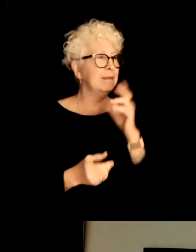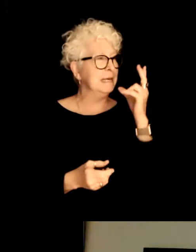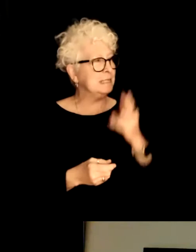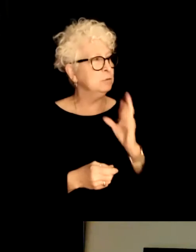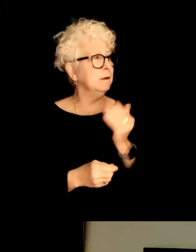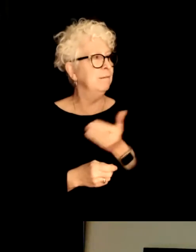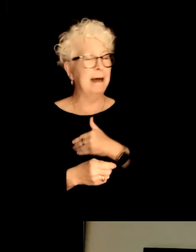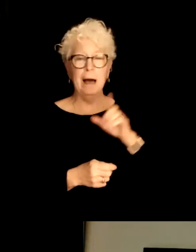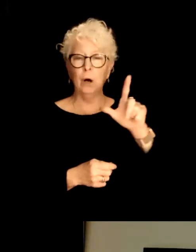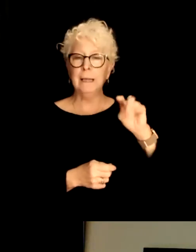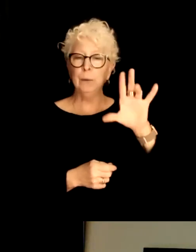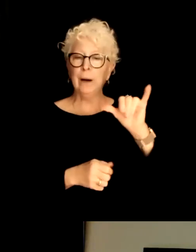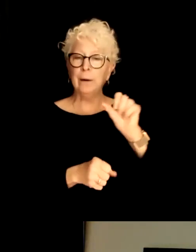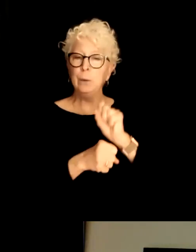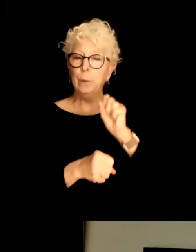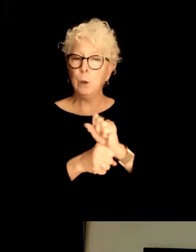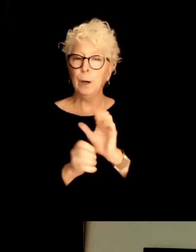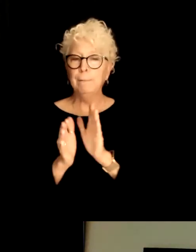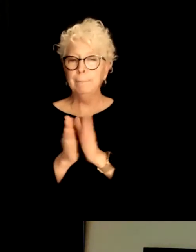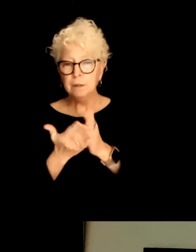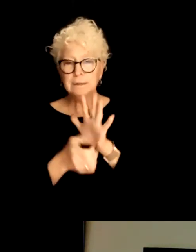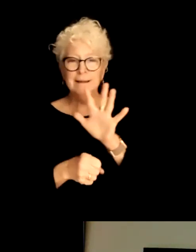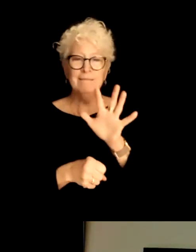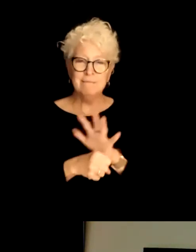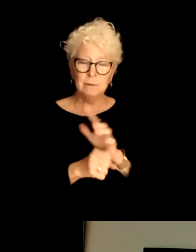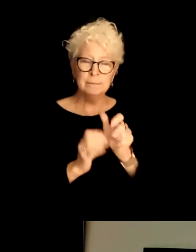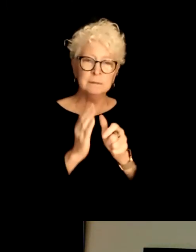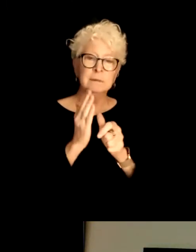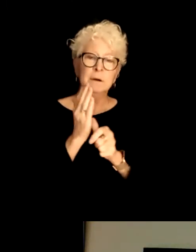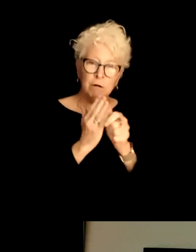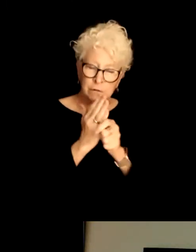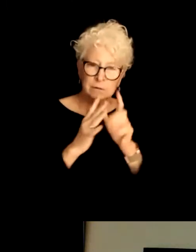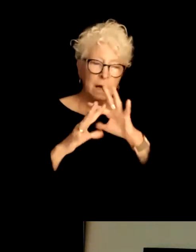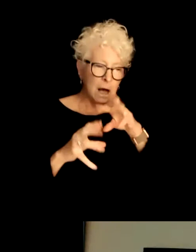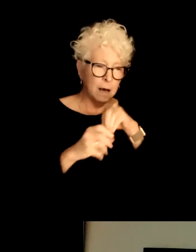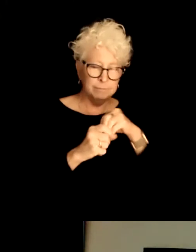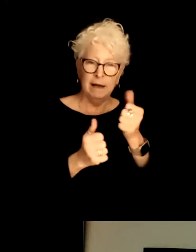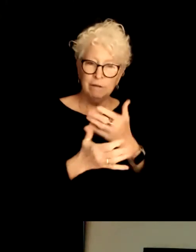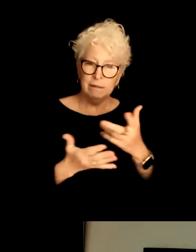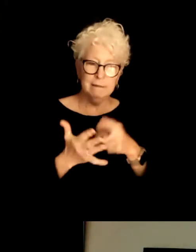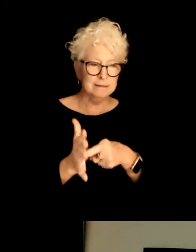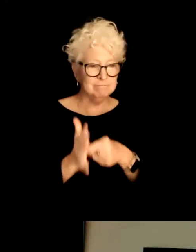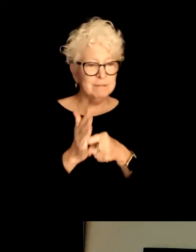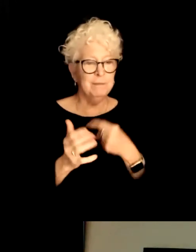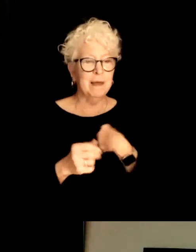works that demand that we reckon with the illness and the ill treatment of female,